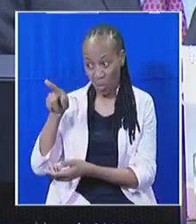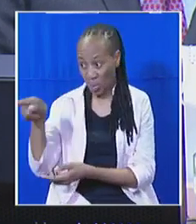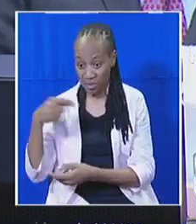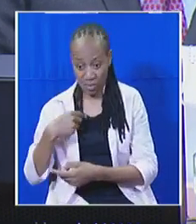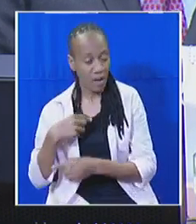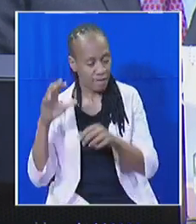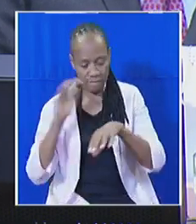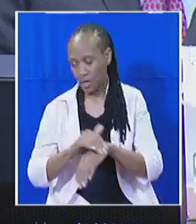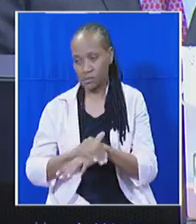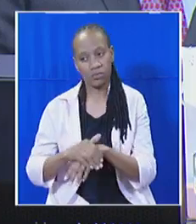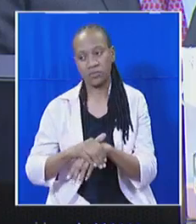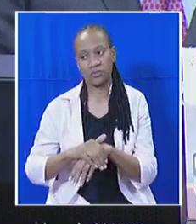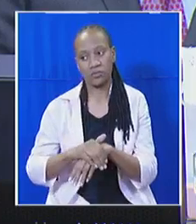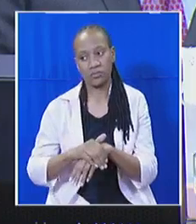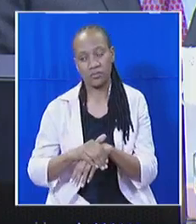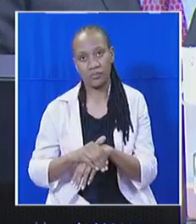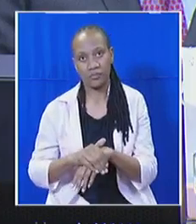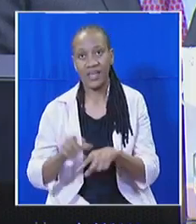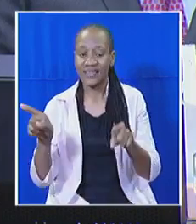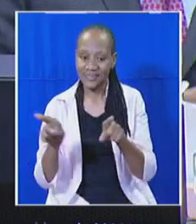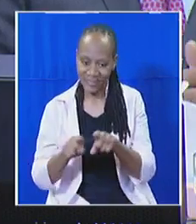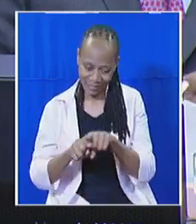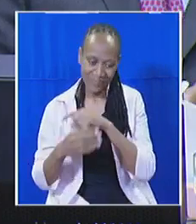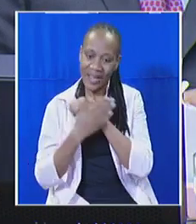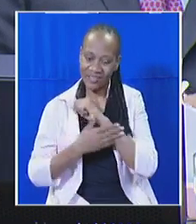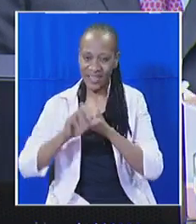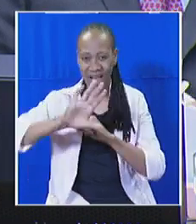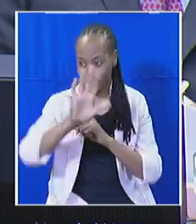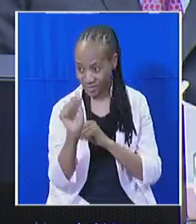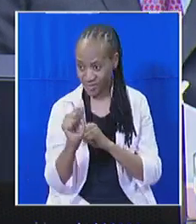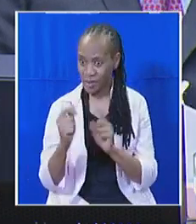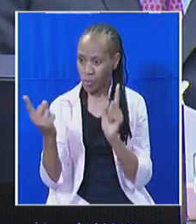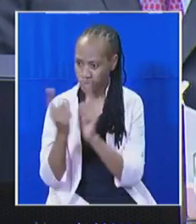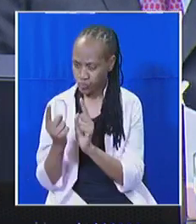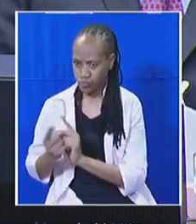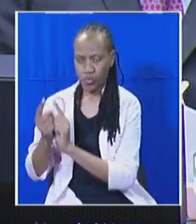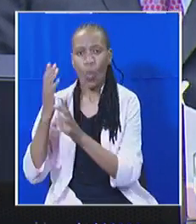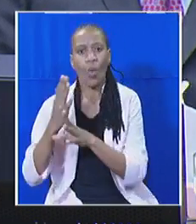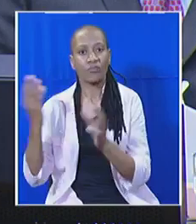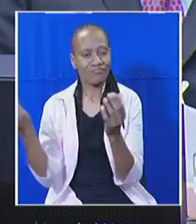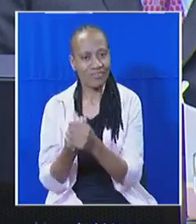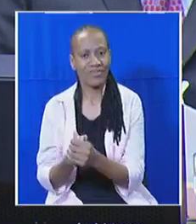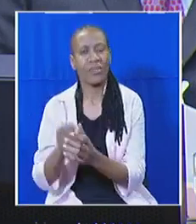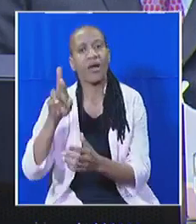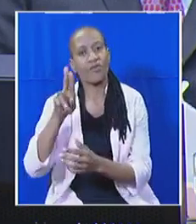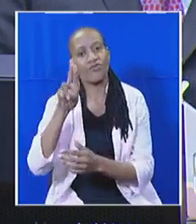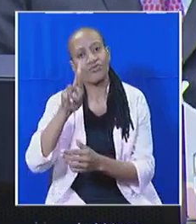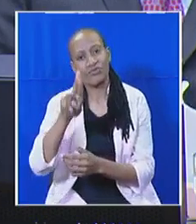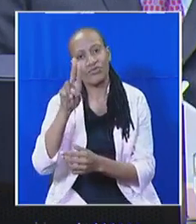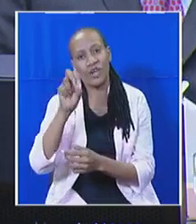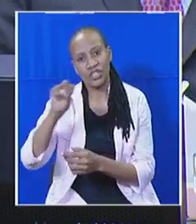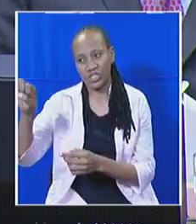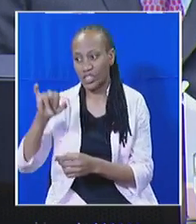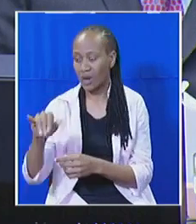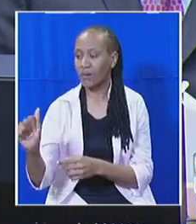Russia. And other African countries are dealing with Russia. And Russia has opened medical schools for English